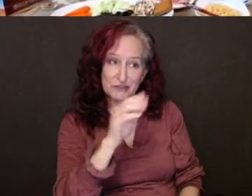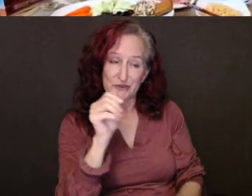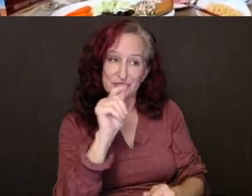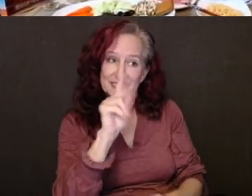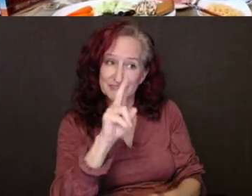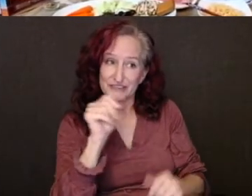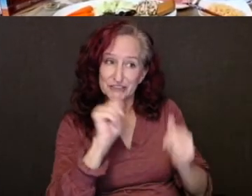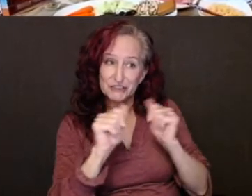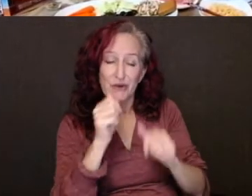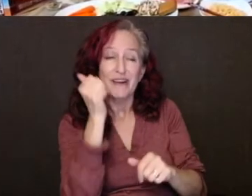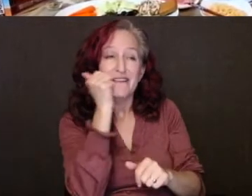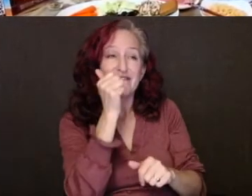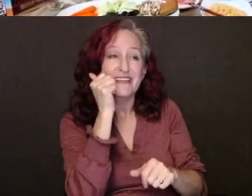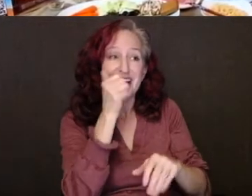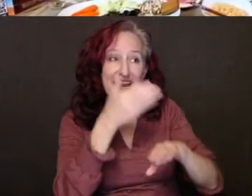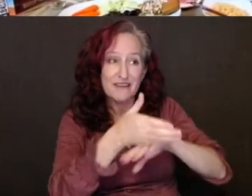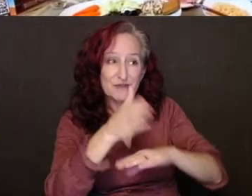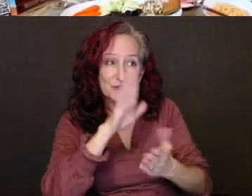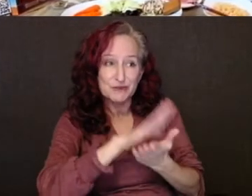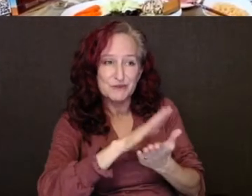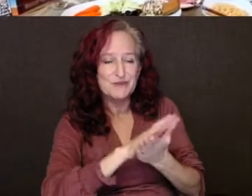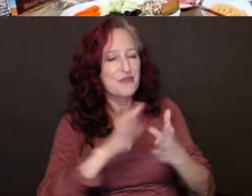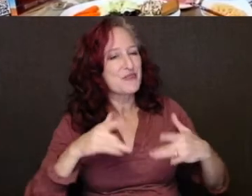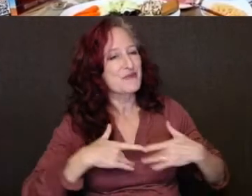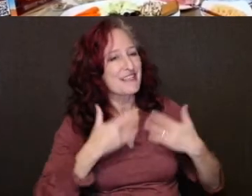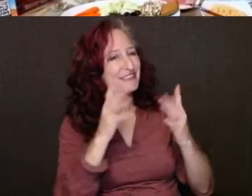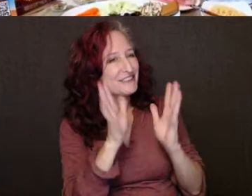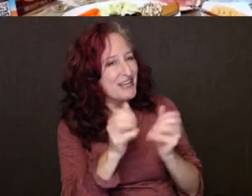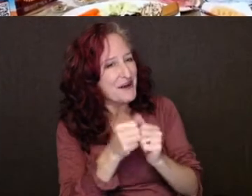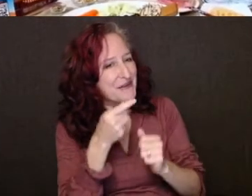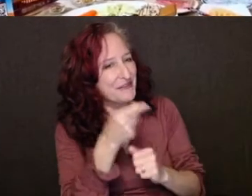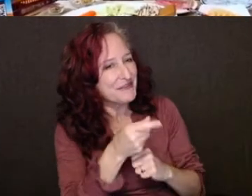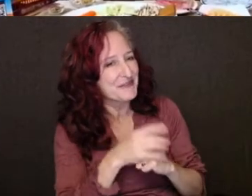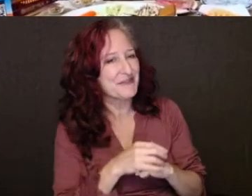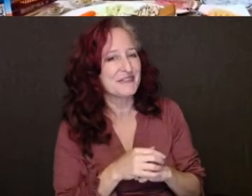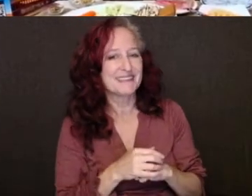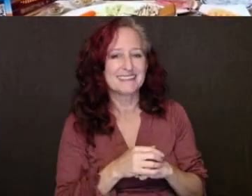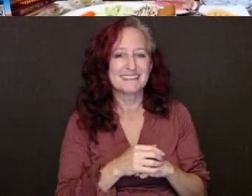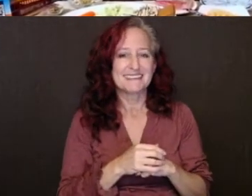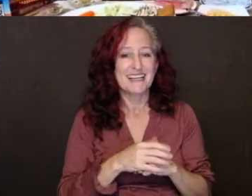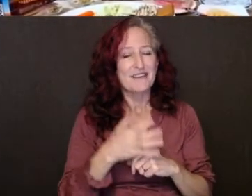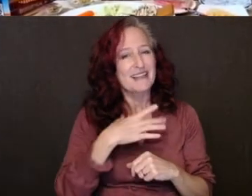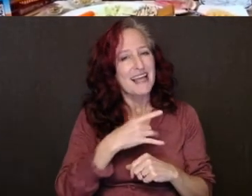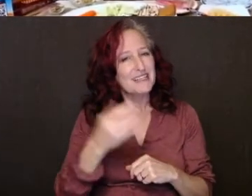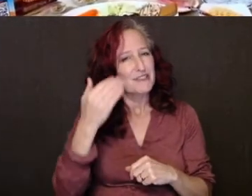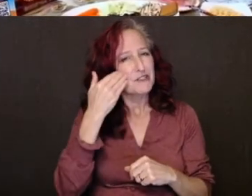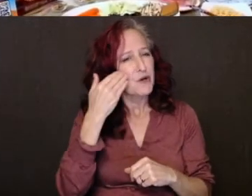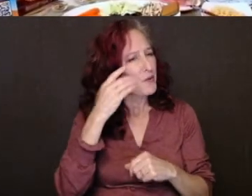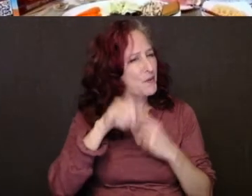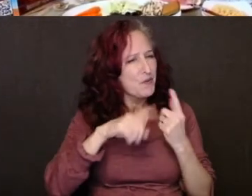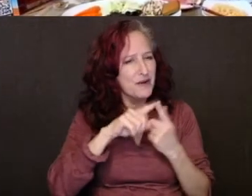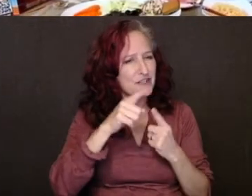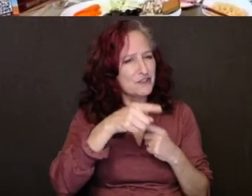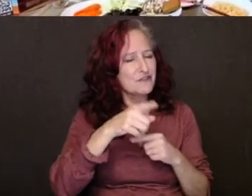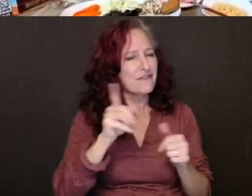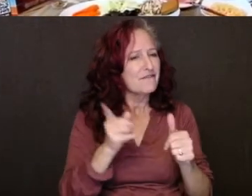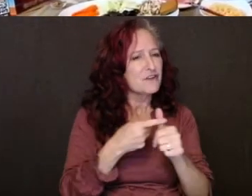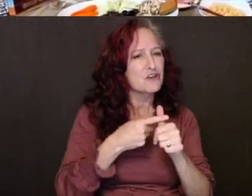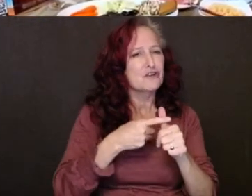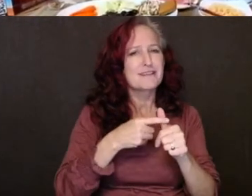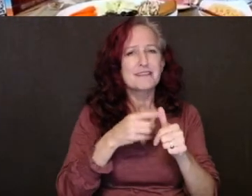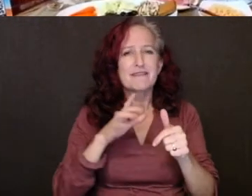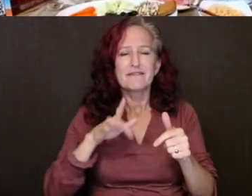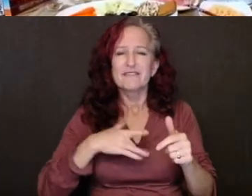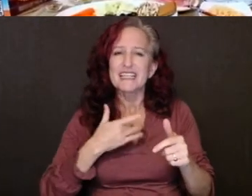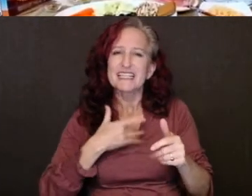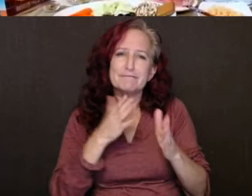Welcome, and I'm honored to be here to share the stage with all the luminary, all the wonderful culinary professionals. Oh my gosh. I'm glad